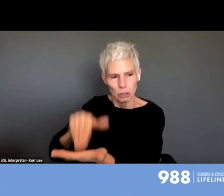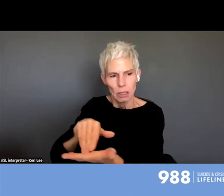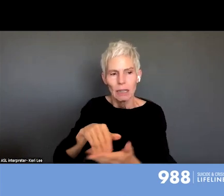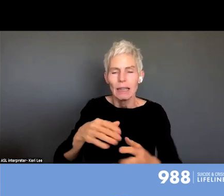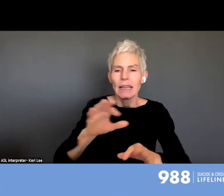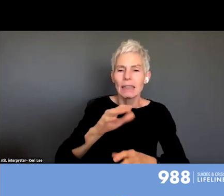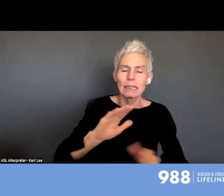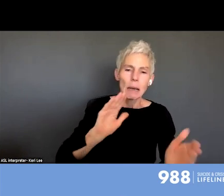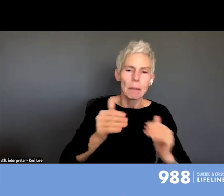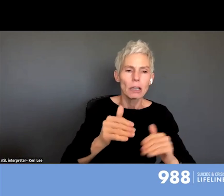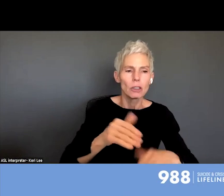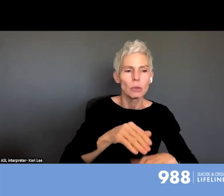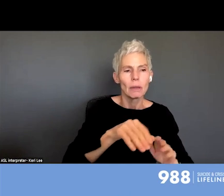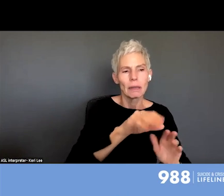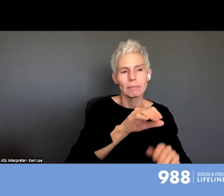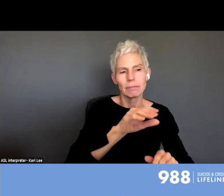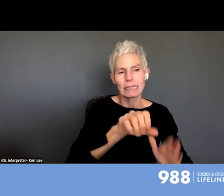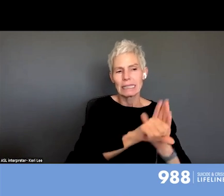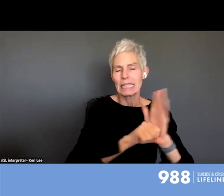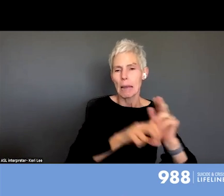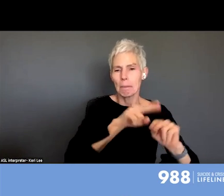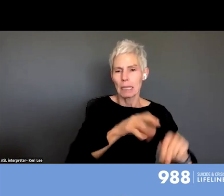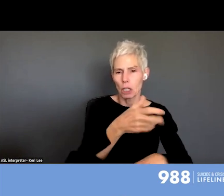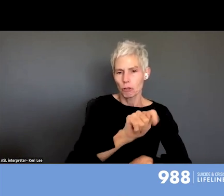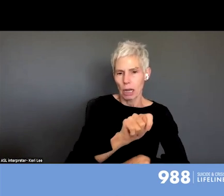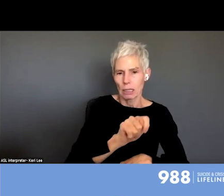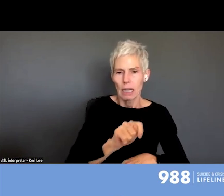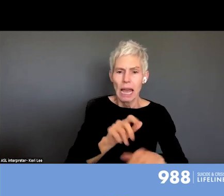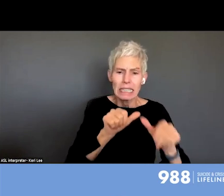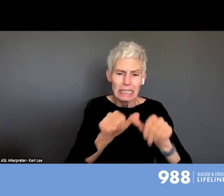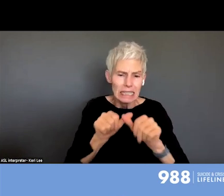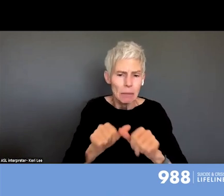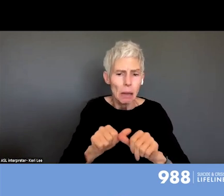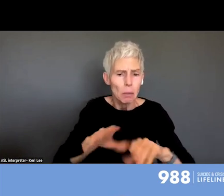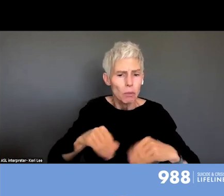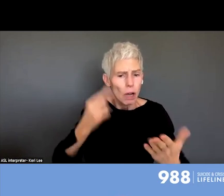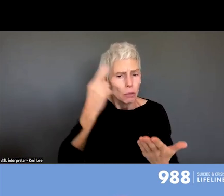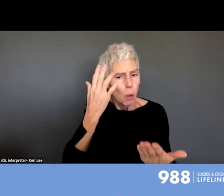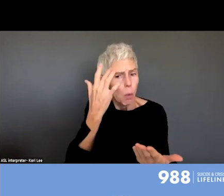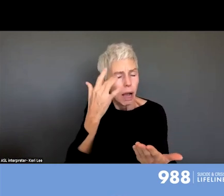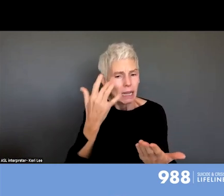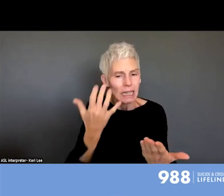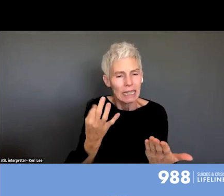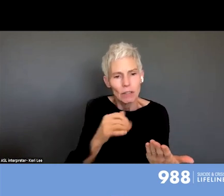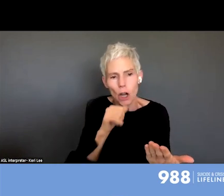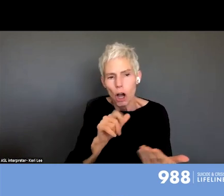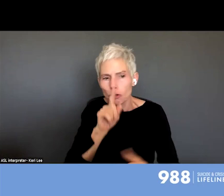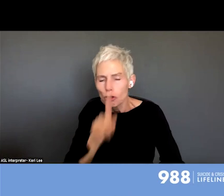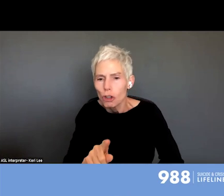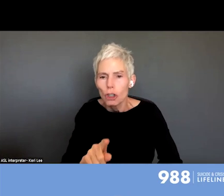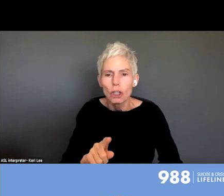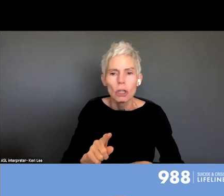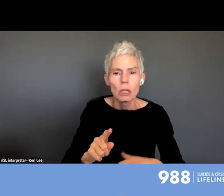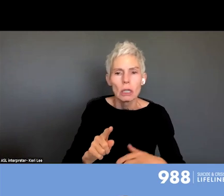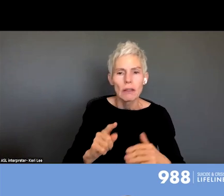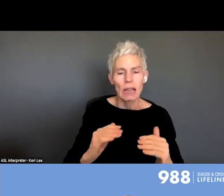grant. So that seems consistent. And we could probably surmise some reasons why, right? If there's any uncertainty about the level of risk of